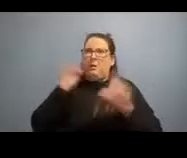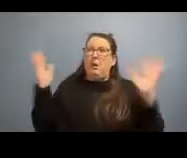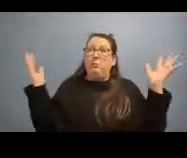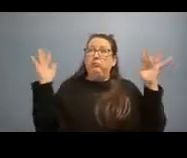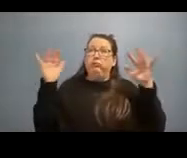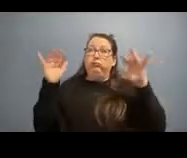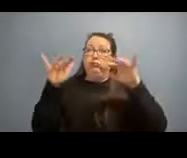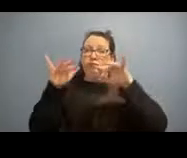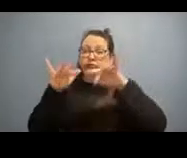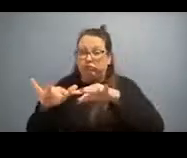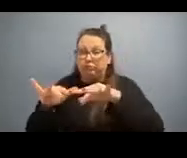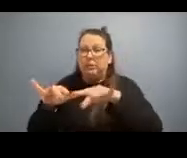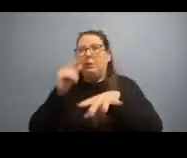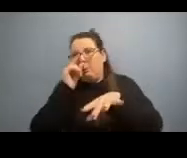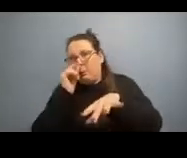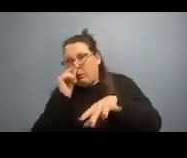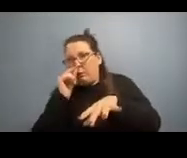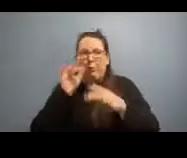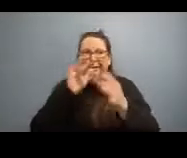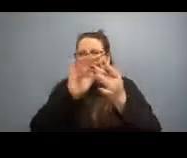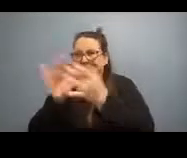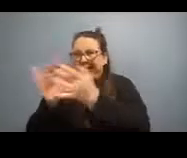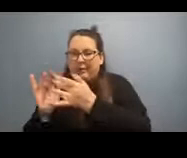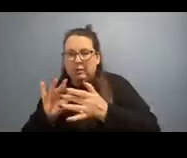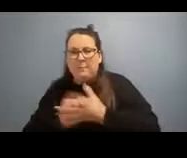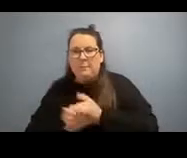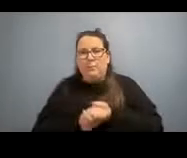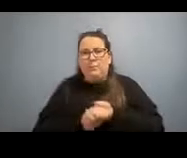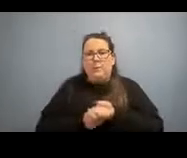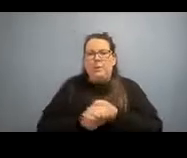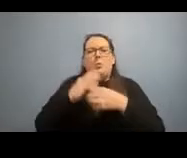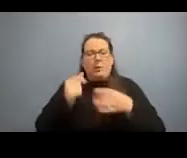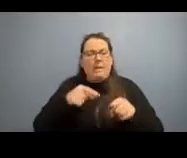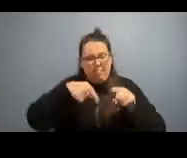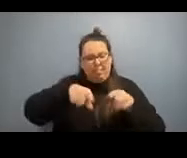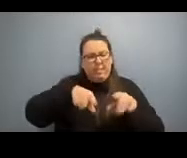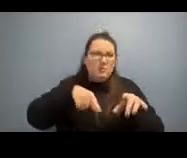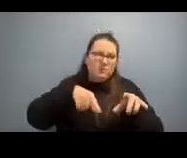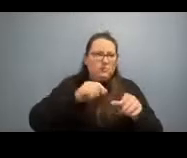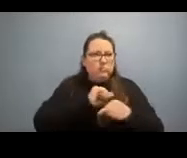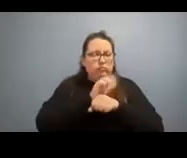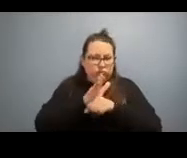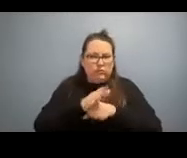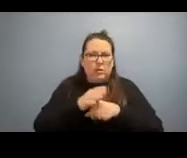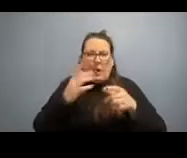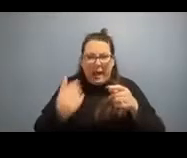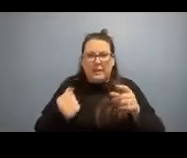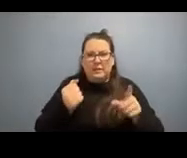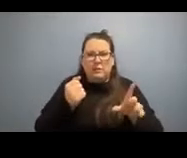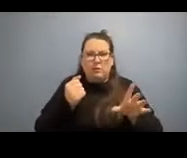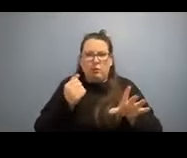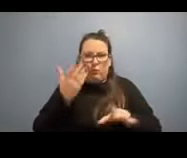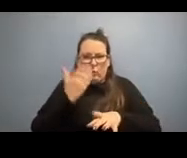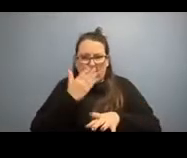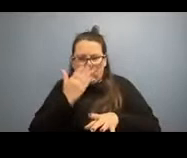also generated through these cases. We've had a lot of schools that have been involved this time, including,